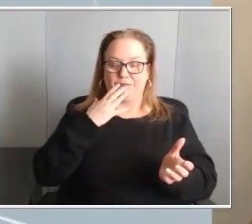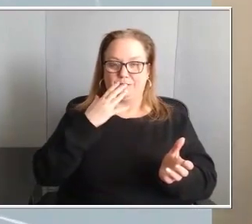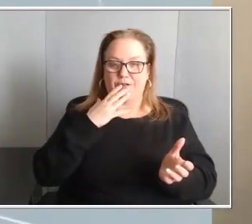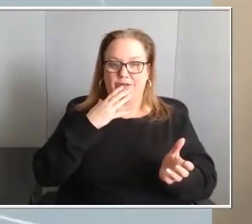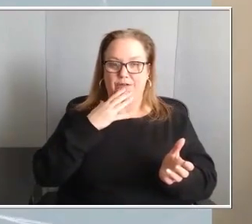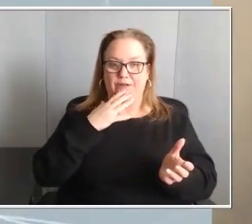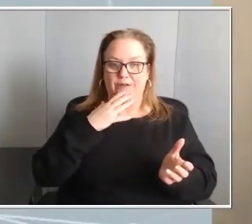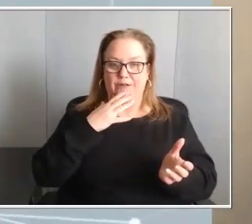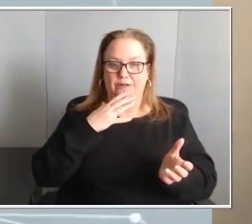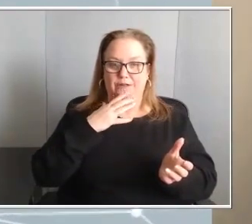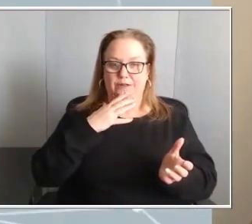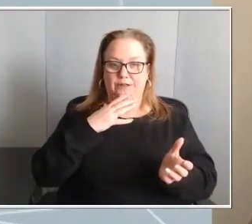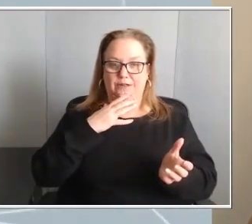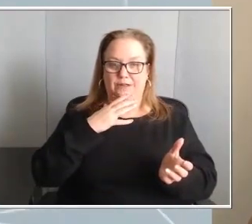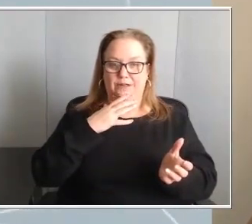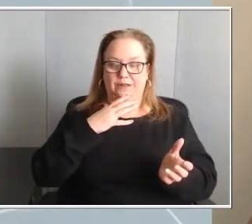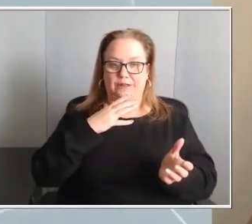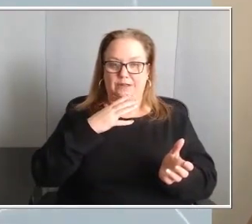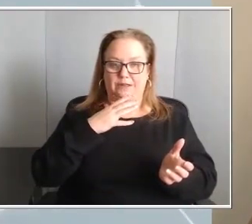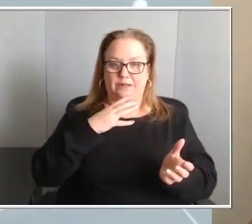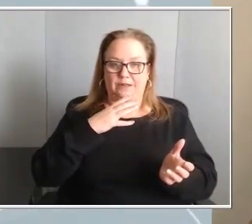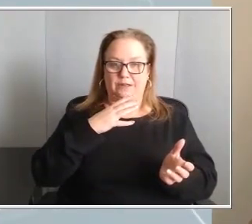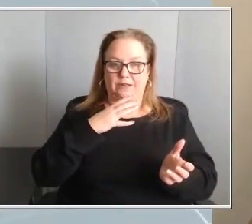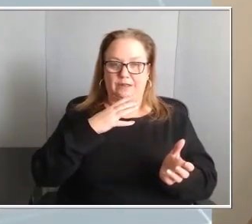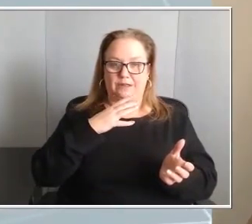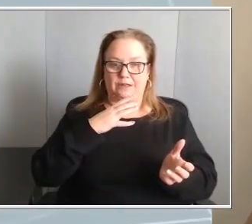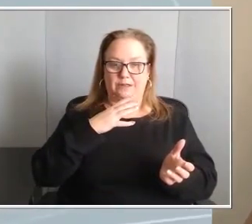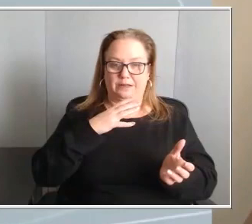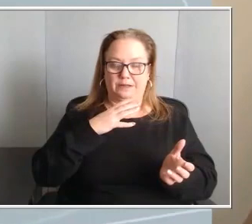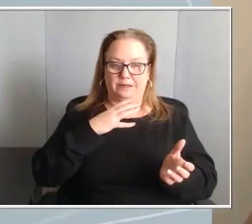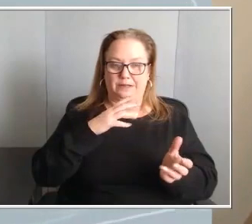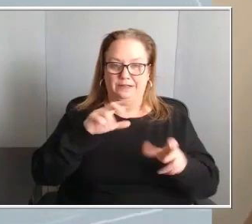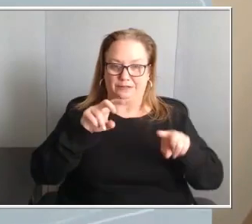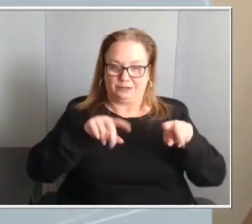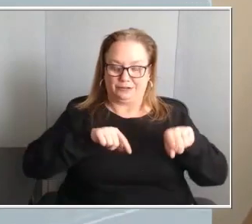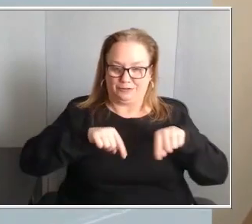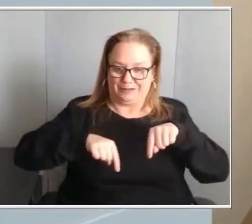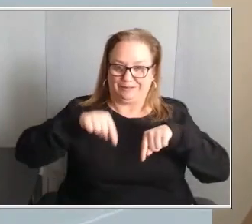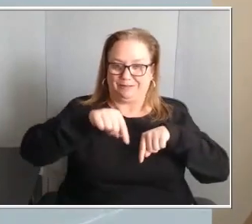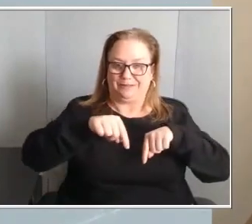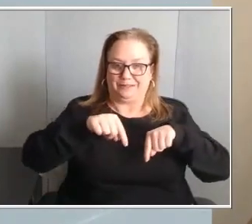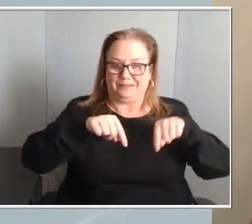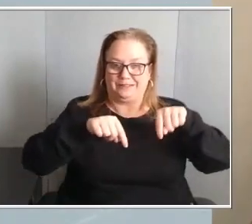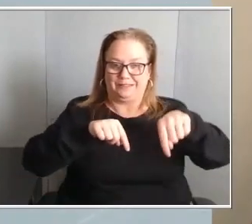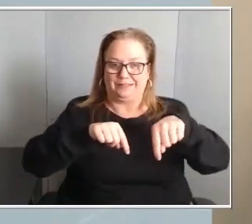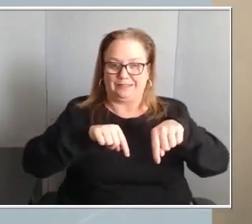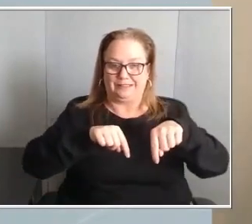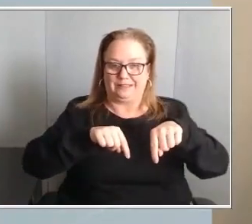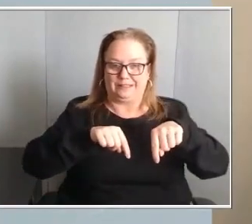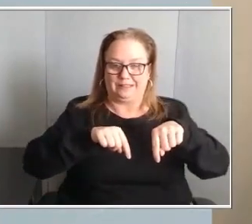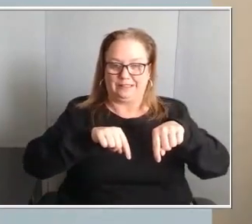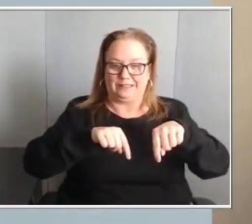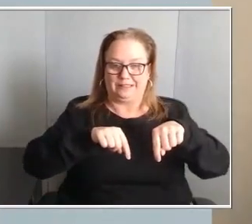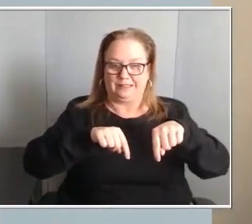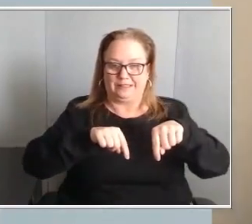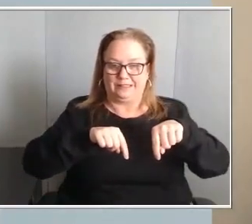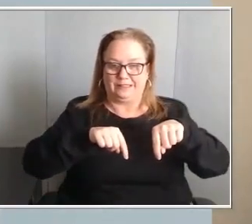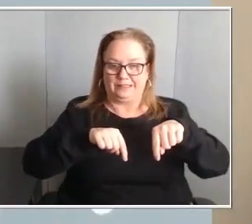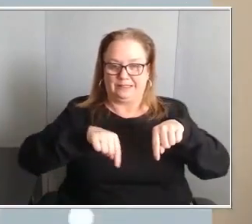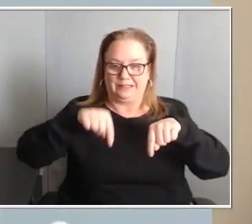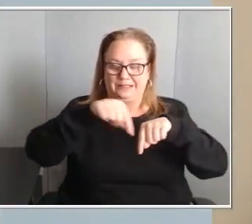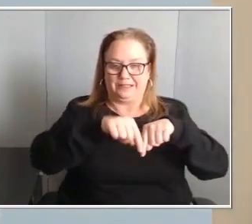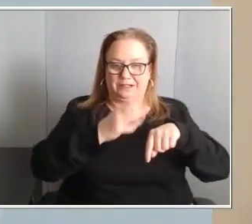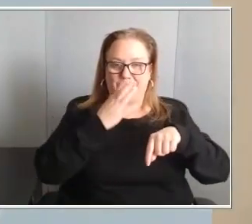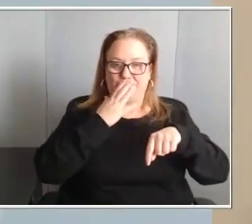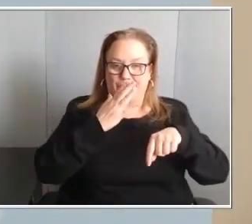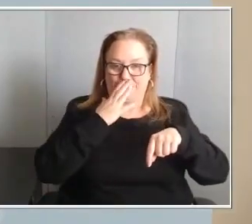hip touch the wall. Now think kick on this side. Yeah, good. Make that hip touch the wall. Yes, my